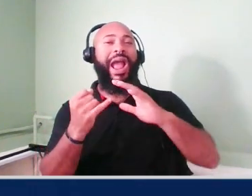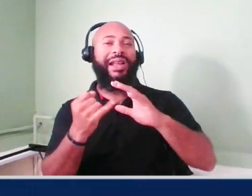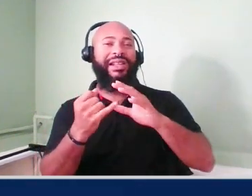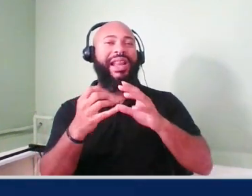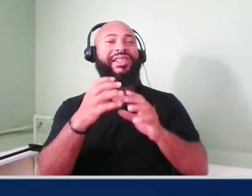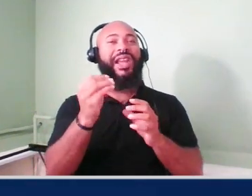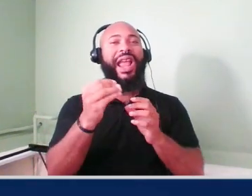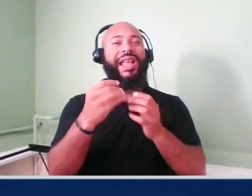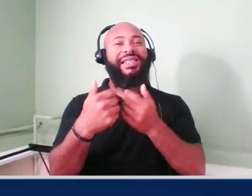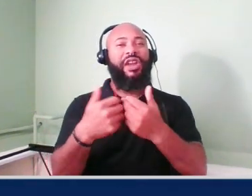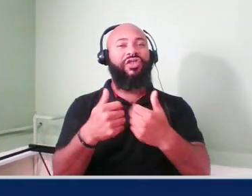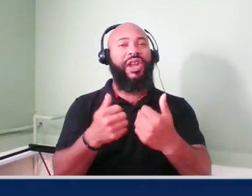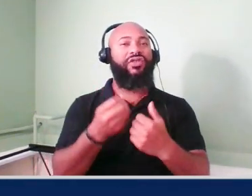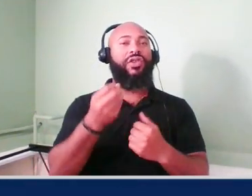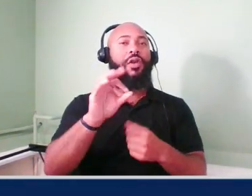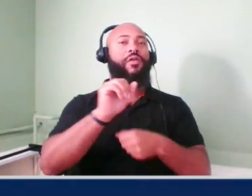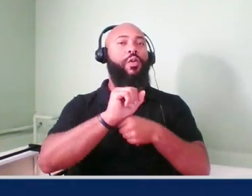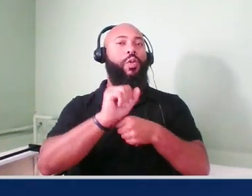workloads, right? Yeah.